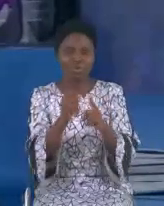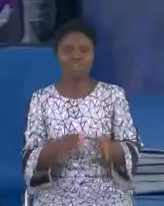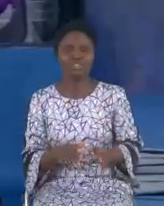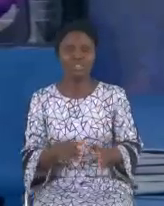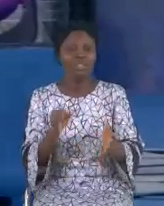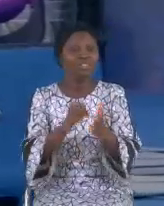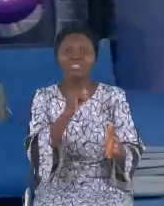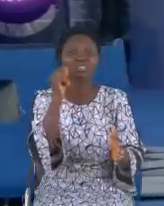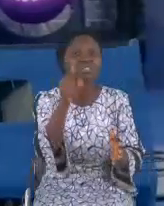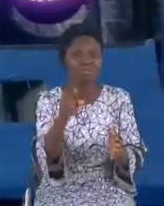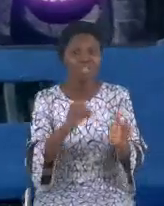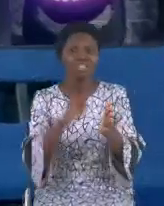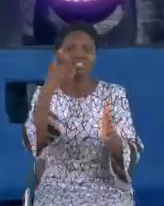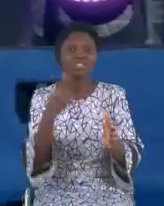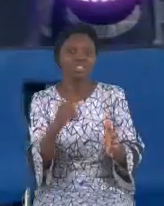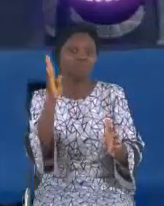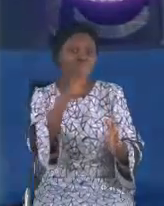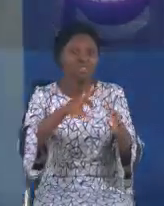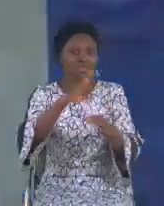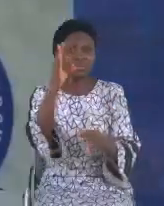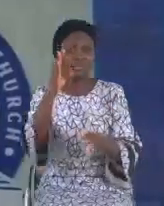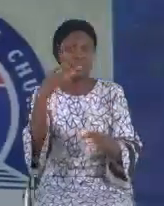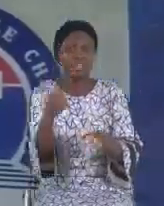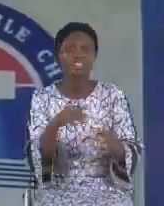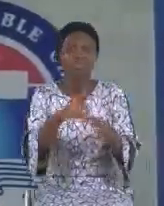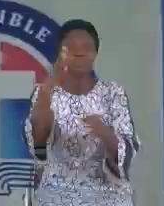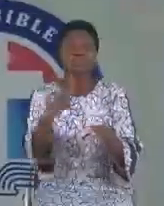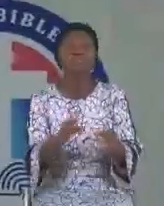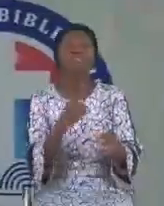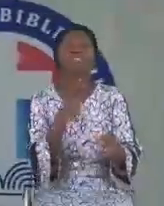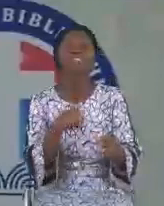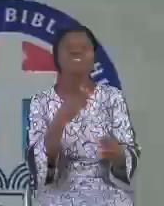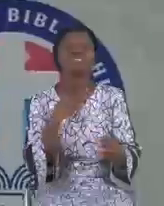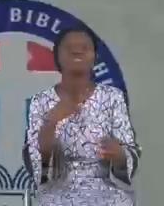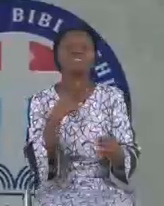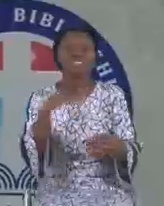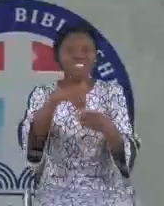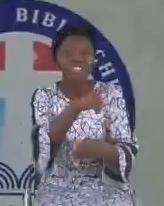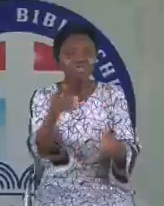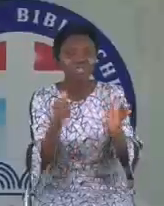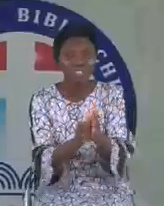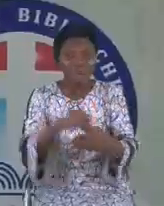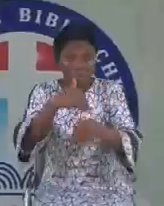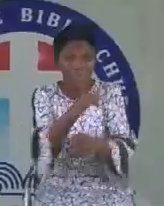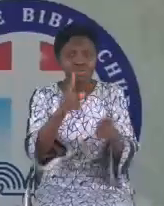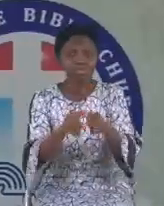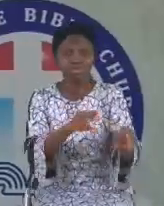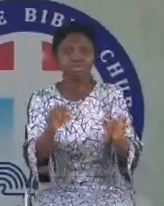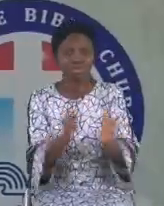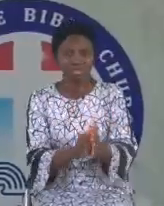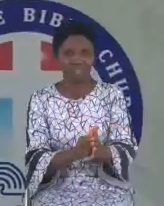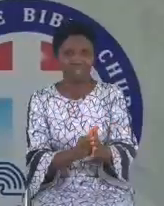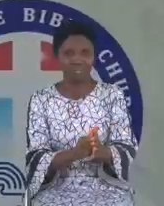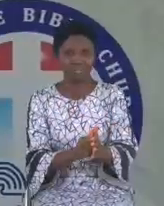is the spirit of lust in you that gets you to do that. They're not surrendering to you.